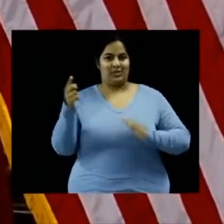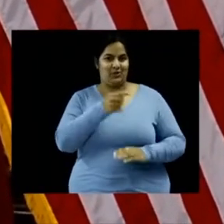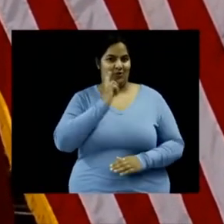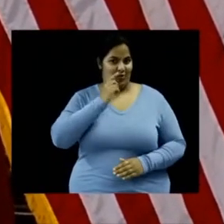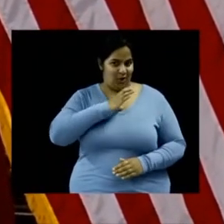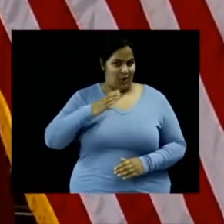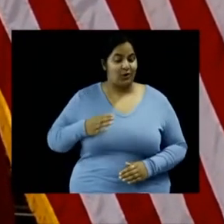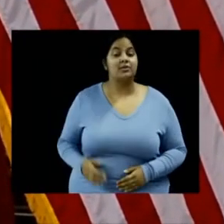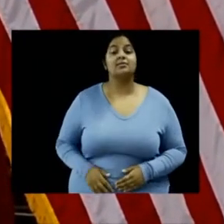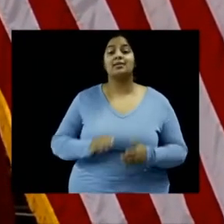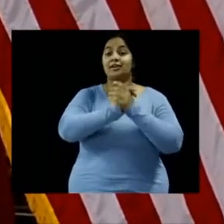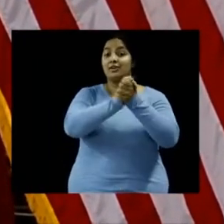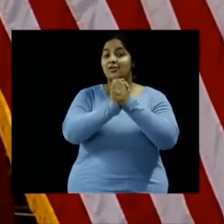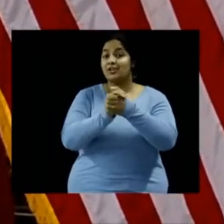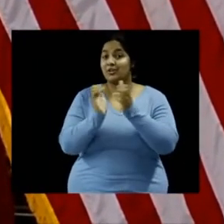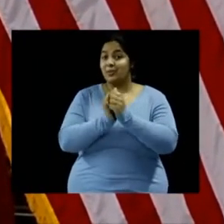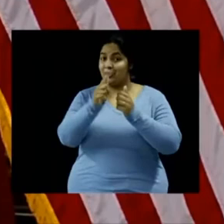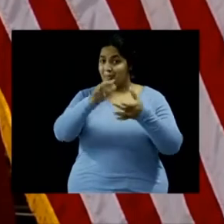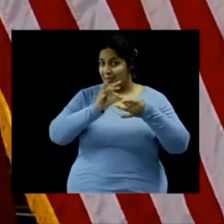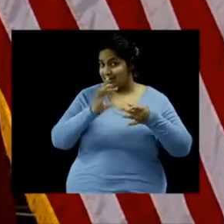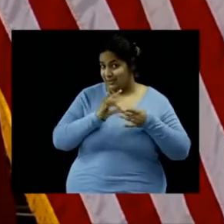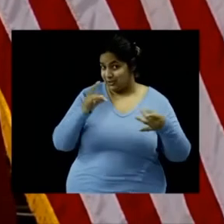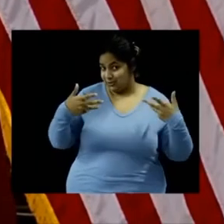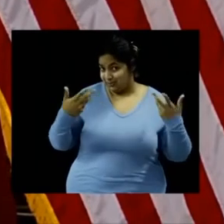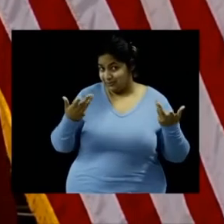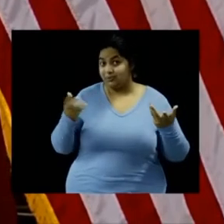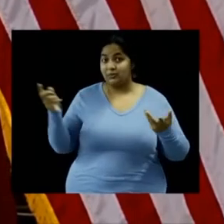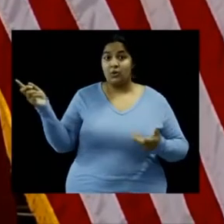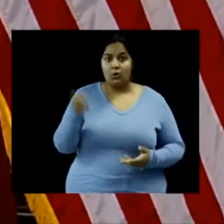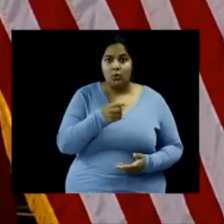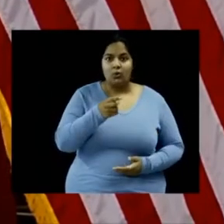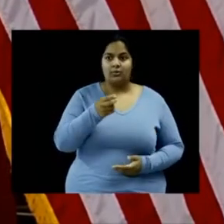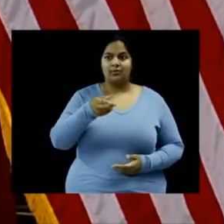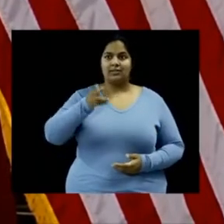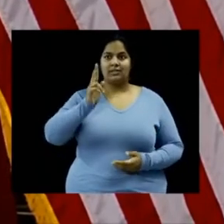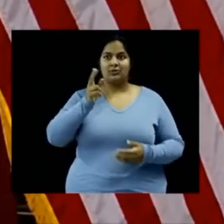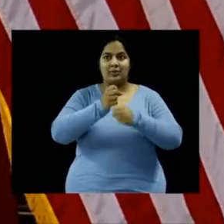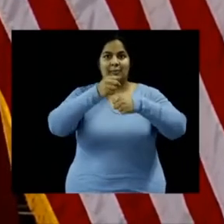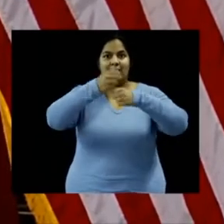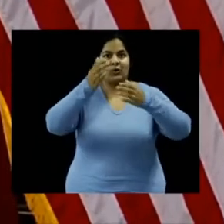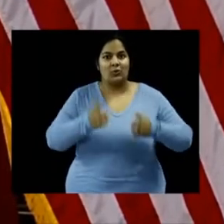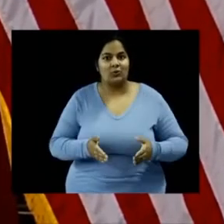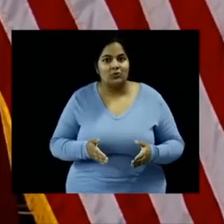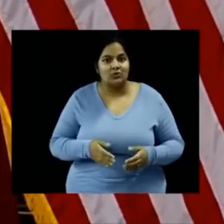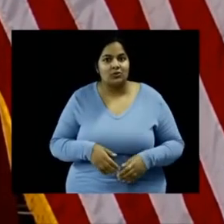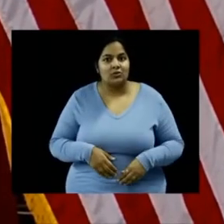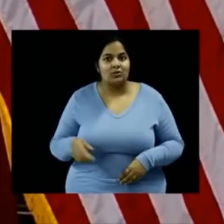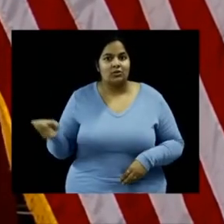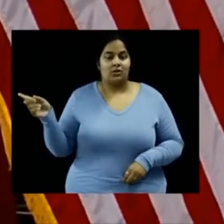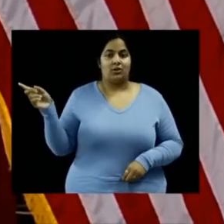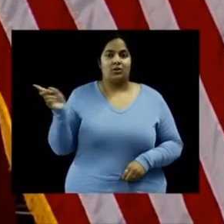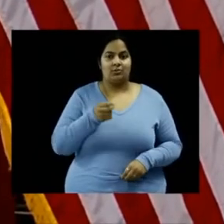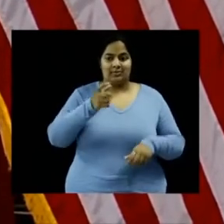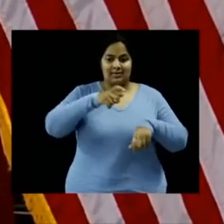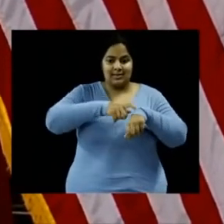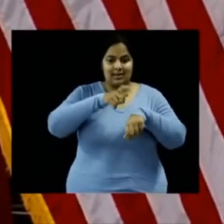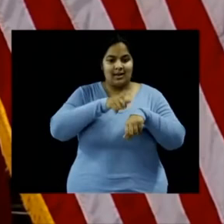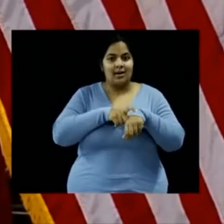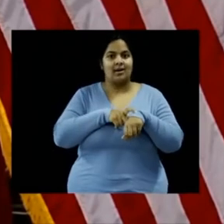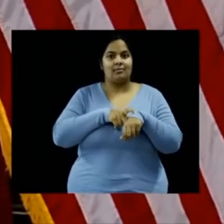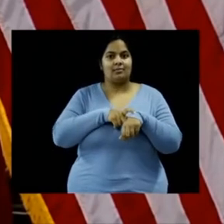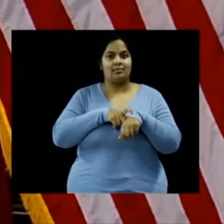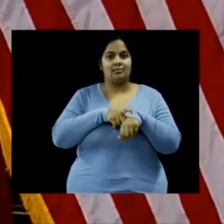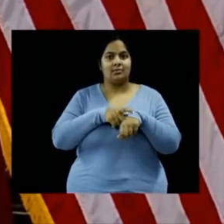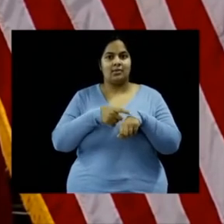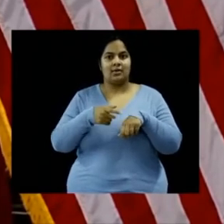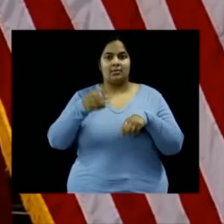congratulate you with a word and a message. You are history makers. You're in a time in America's history where we need